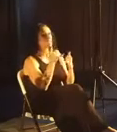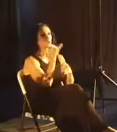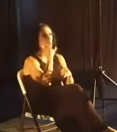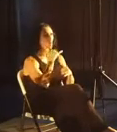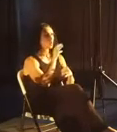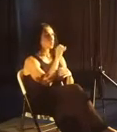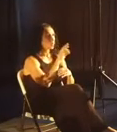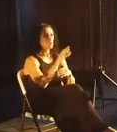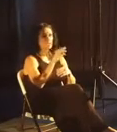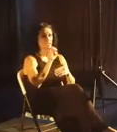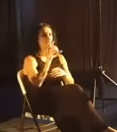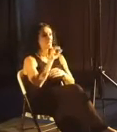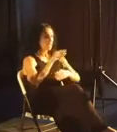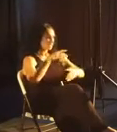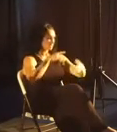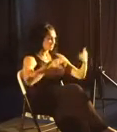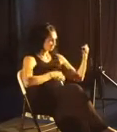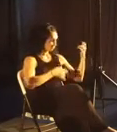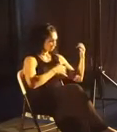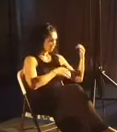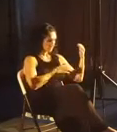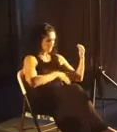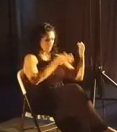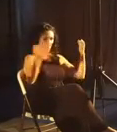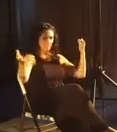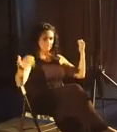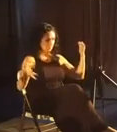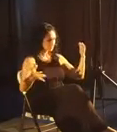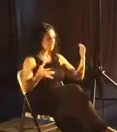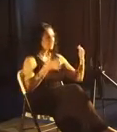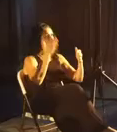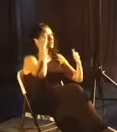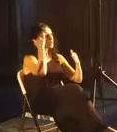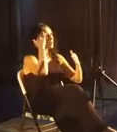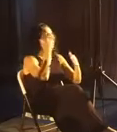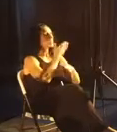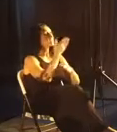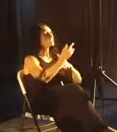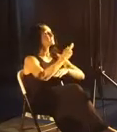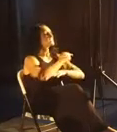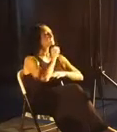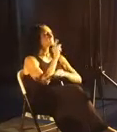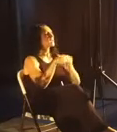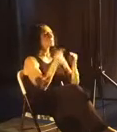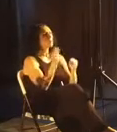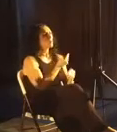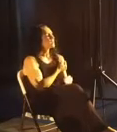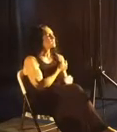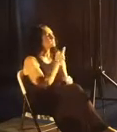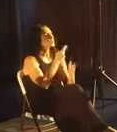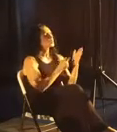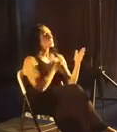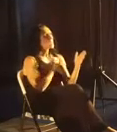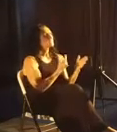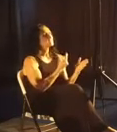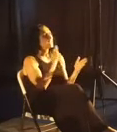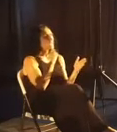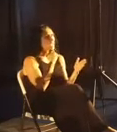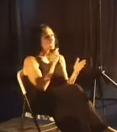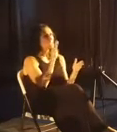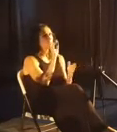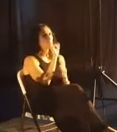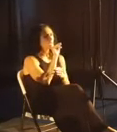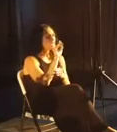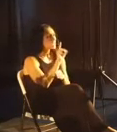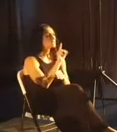break a string on the guitar and we kind of walk away and laugh. But you know what? At the end of the day, it's not about us. It's not about what I say. It's not about what the band